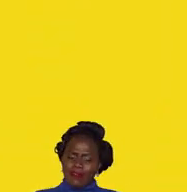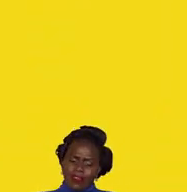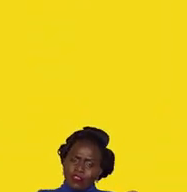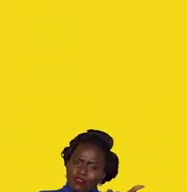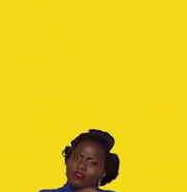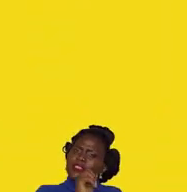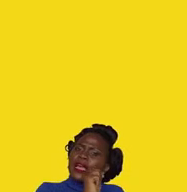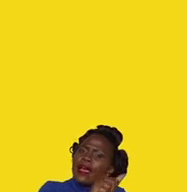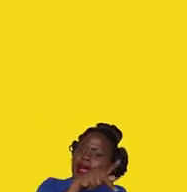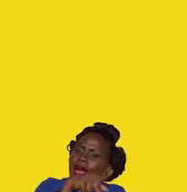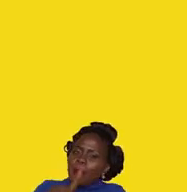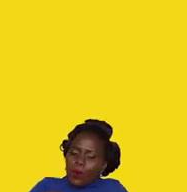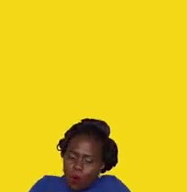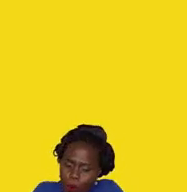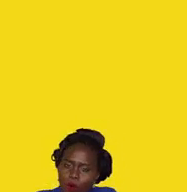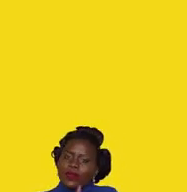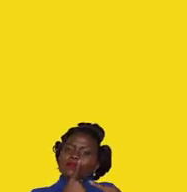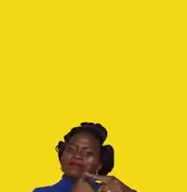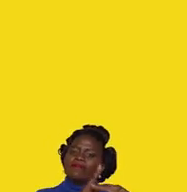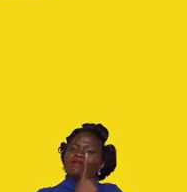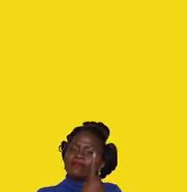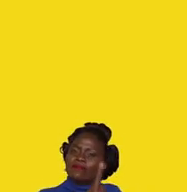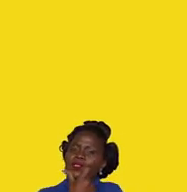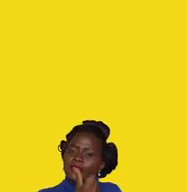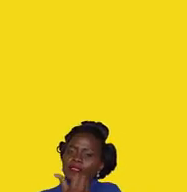sorting it. Use the Momo app or dial